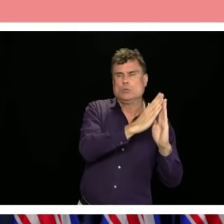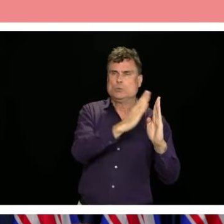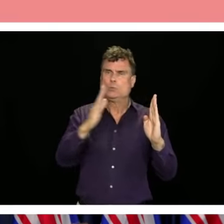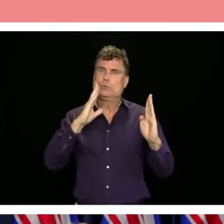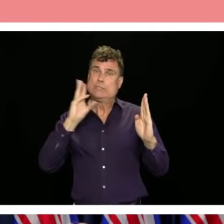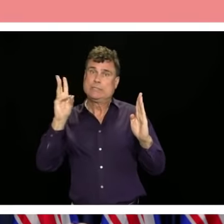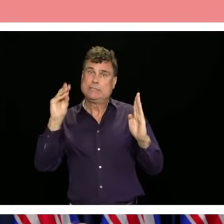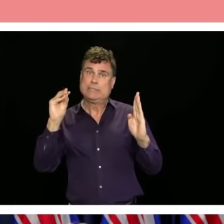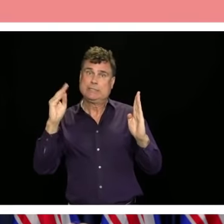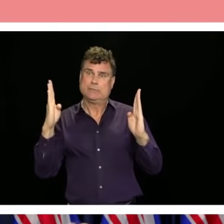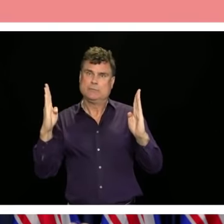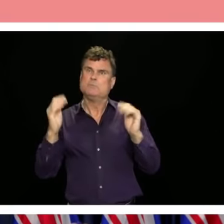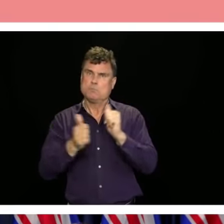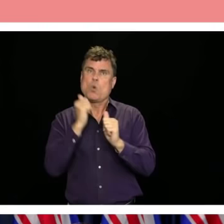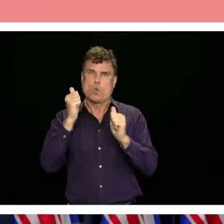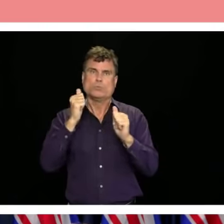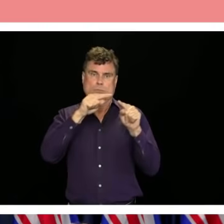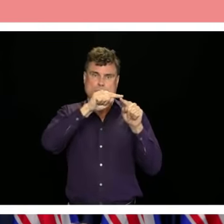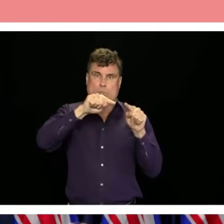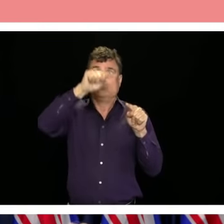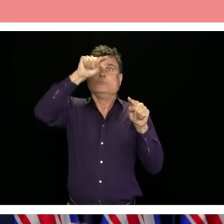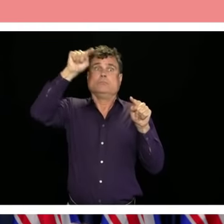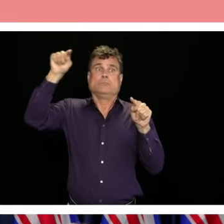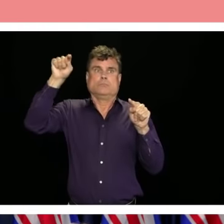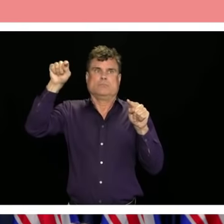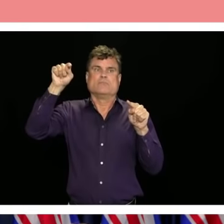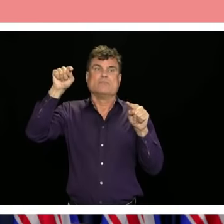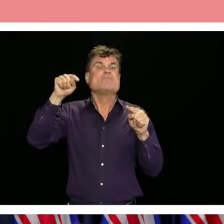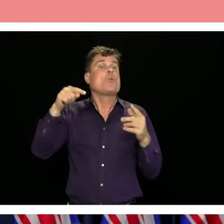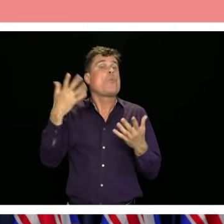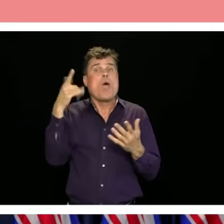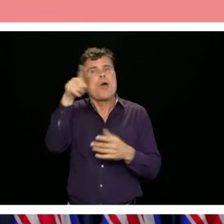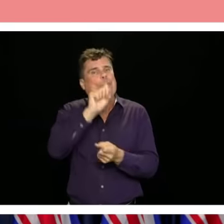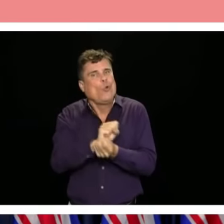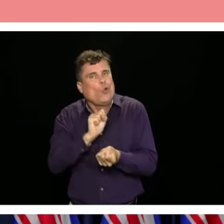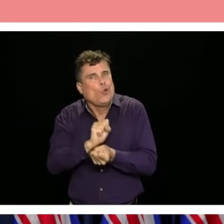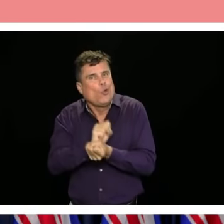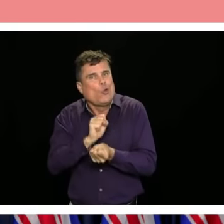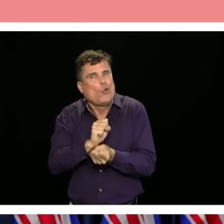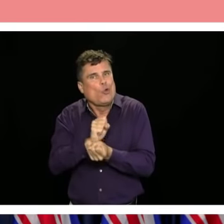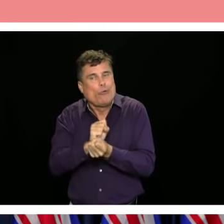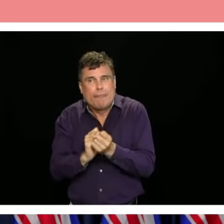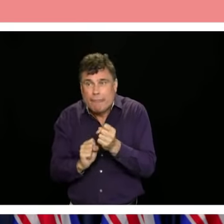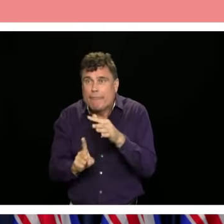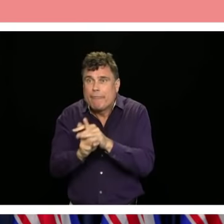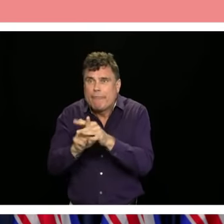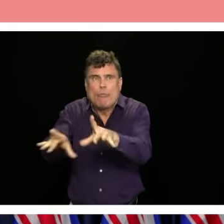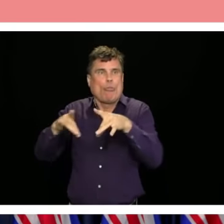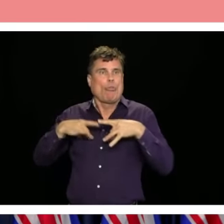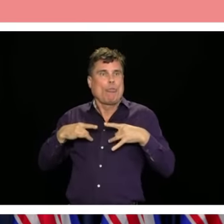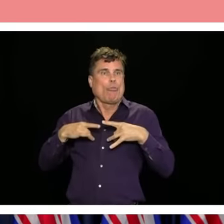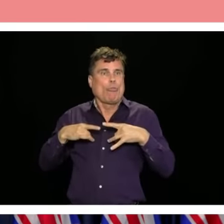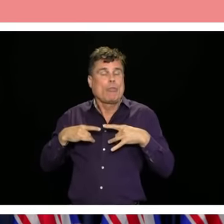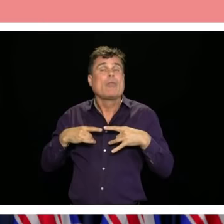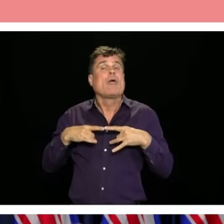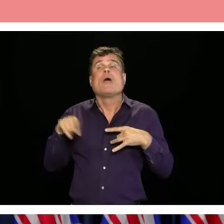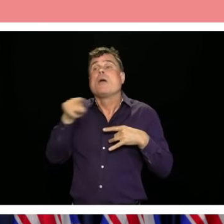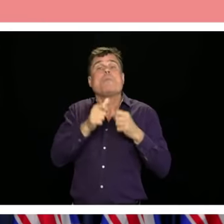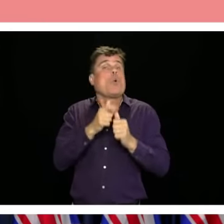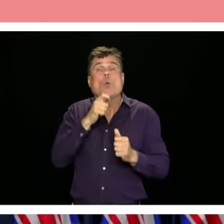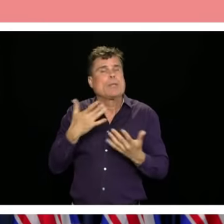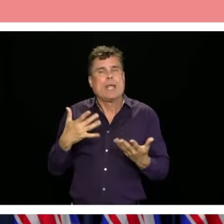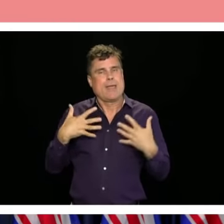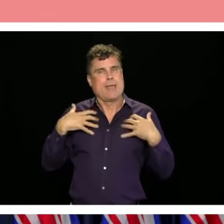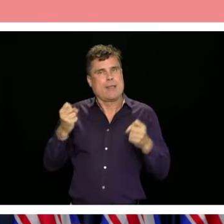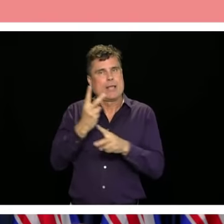that reflects a lot of our working population, particularly healthcare workers. We also see that there's a very